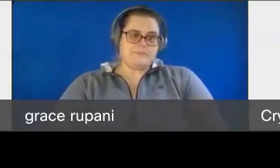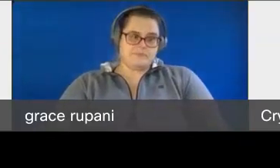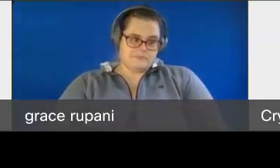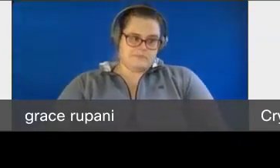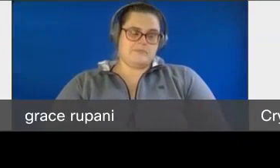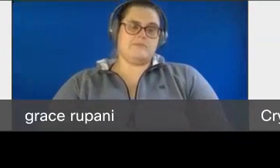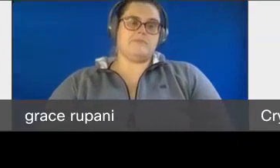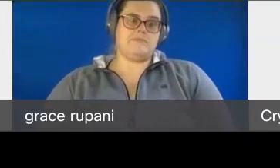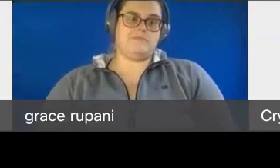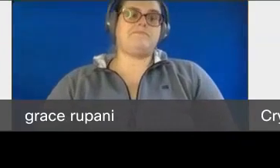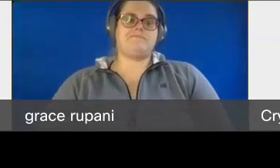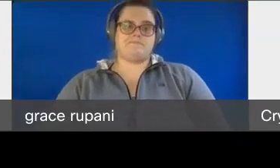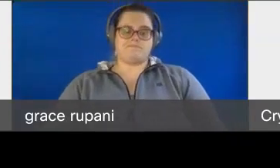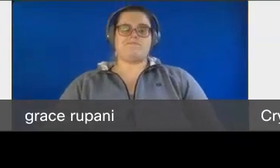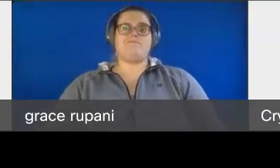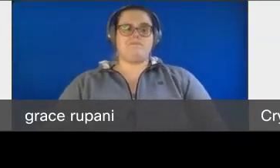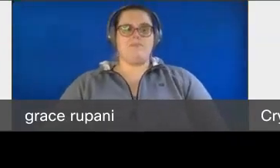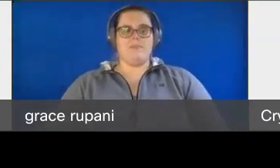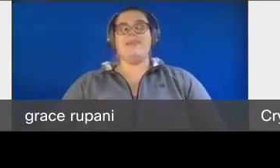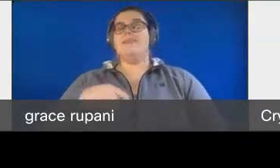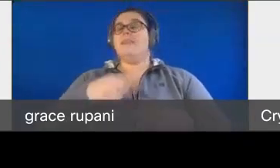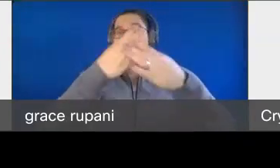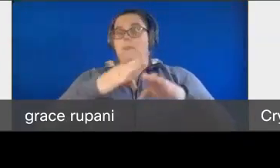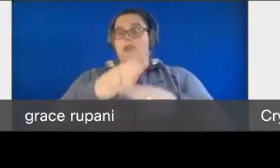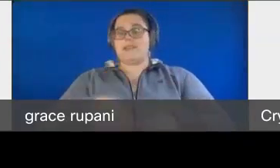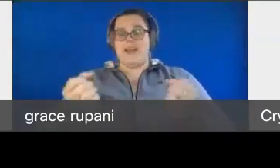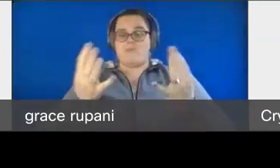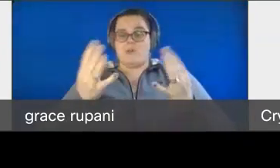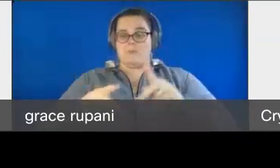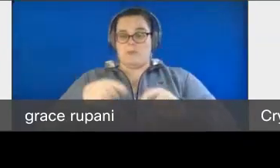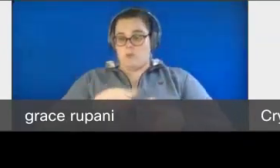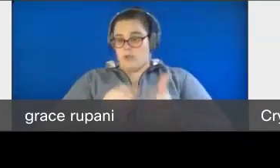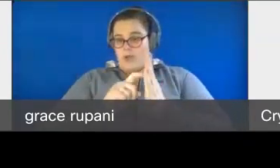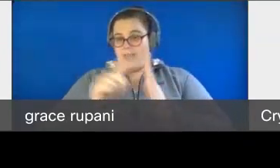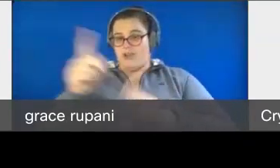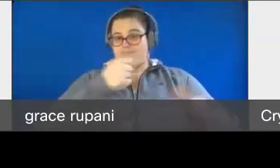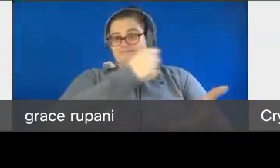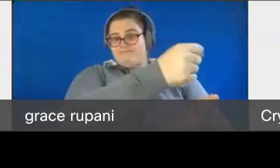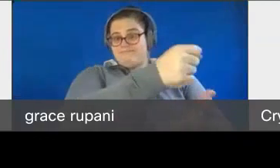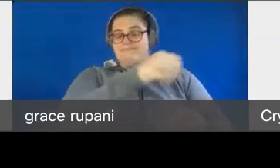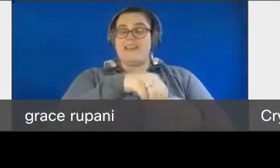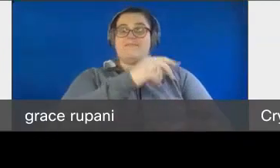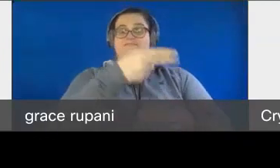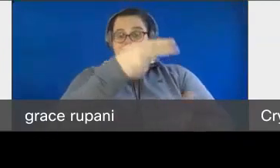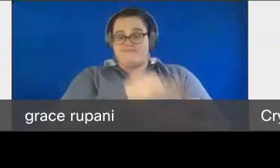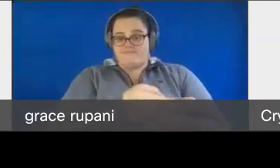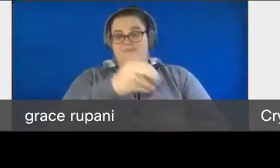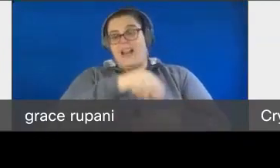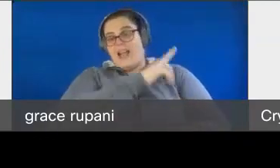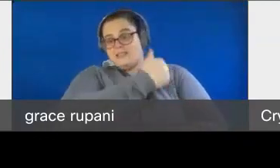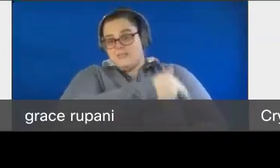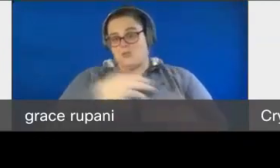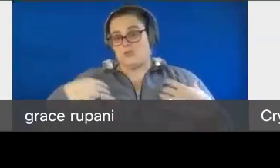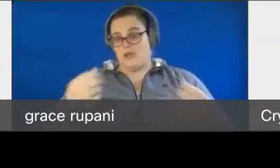These are the breakdown of people who have required inpatient hospitalization because of the diagnosis of COVID. We had 1 back in April, but so far